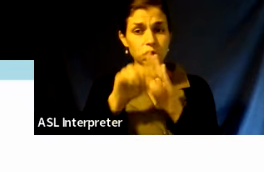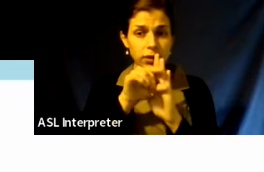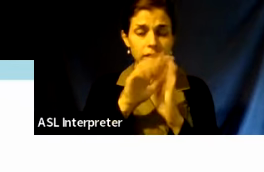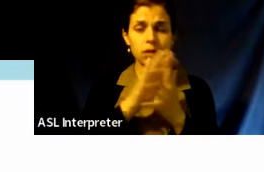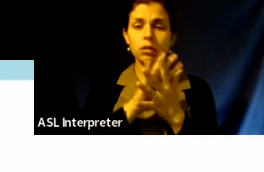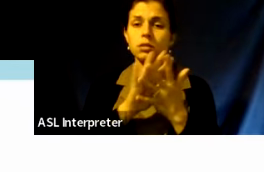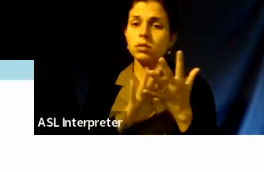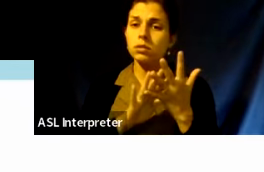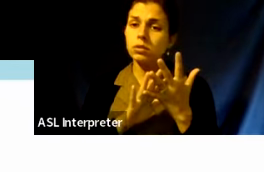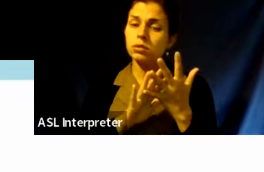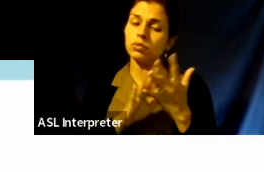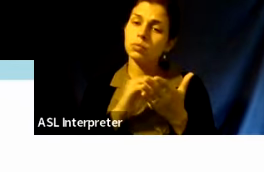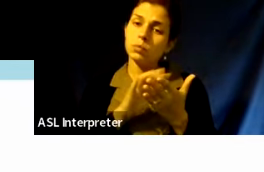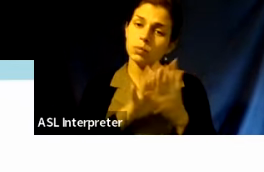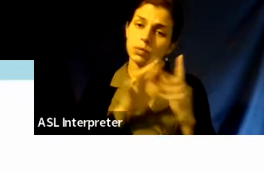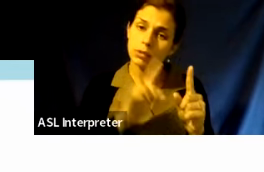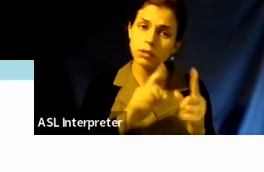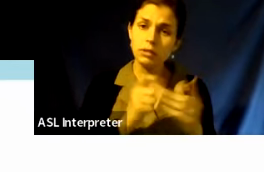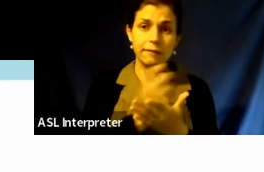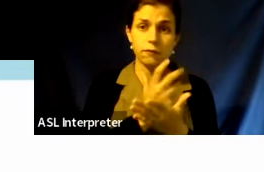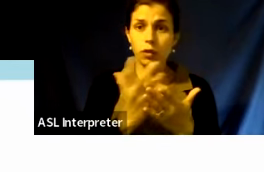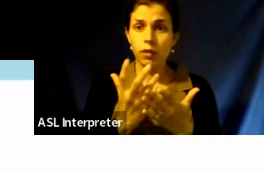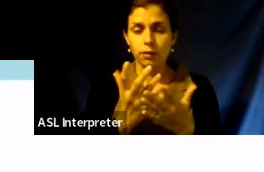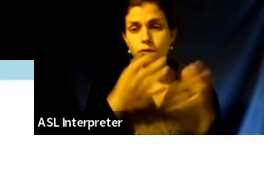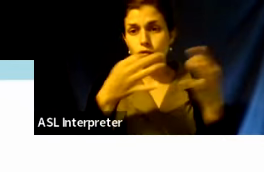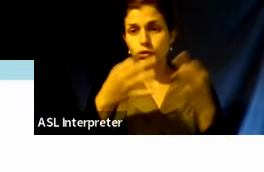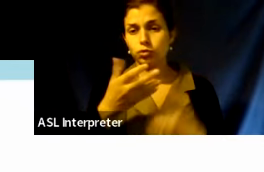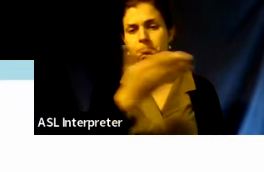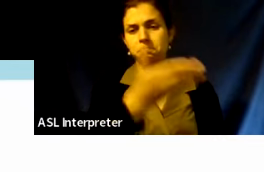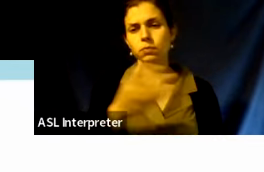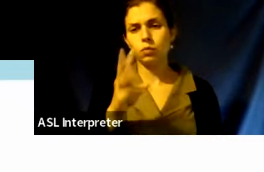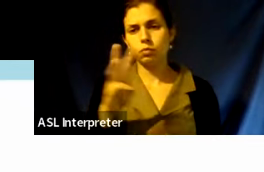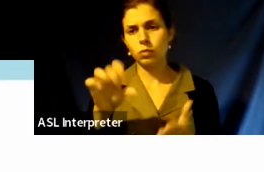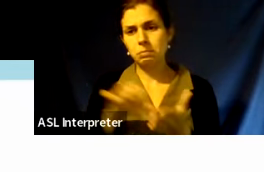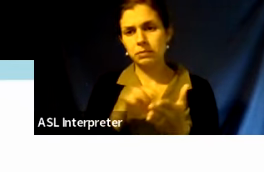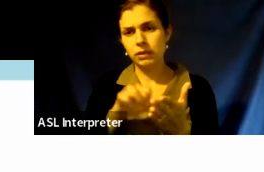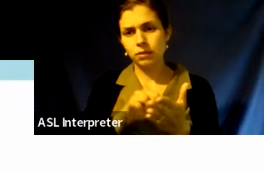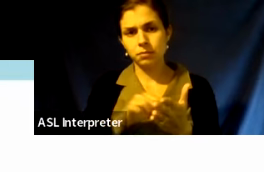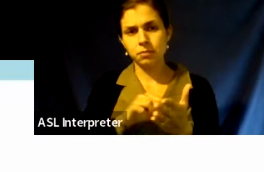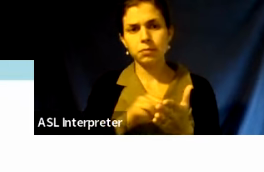report attendance. And that is done through our grades and attendance pages.